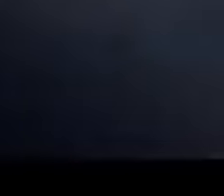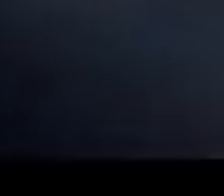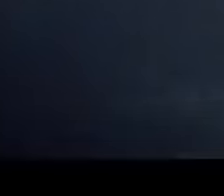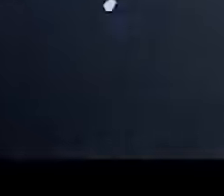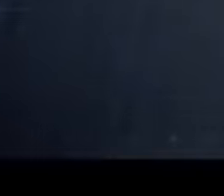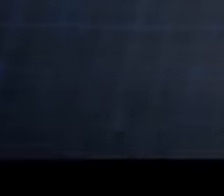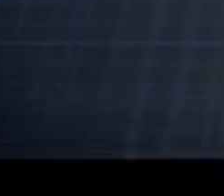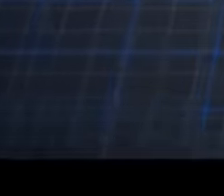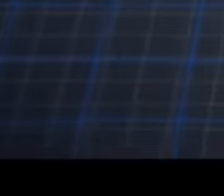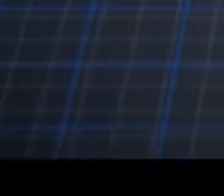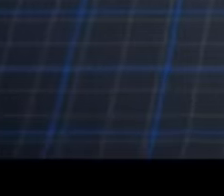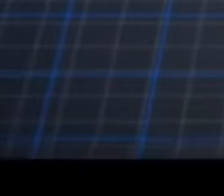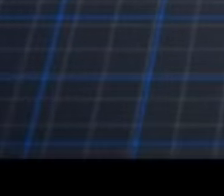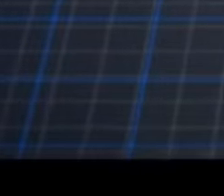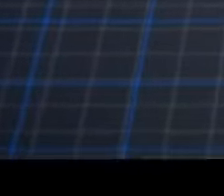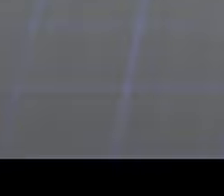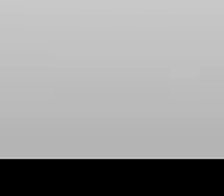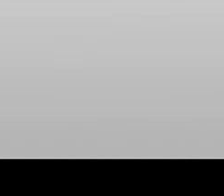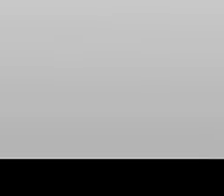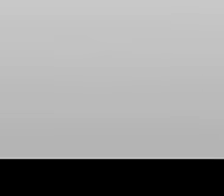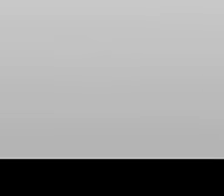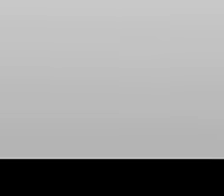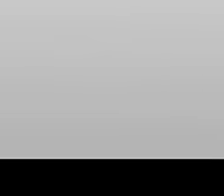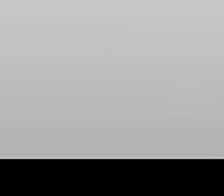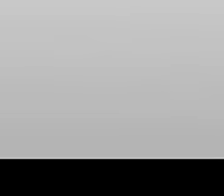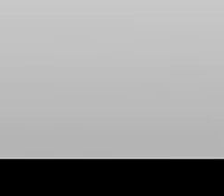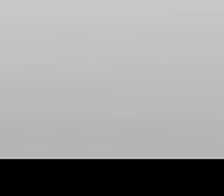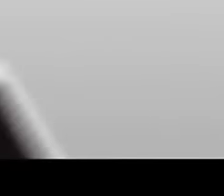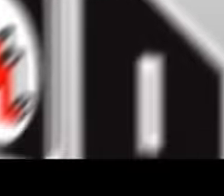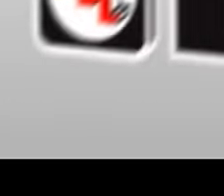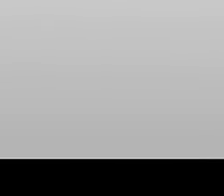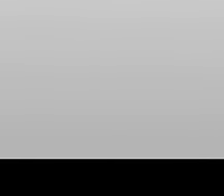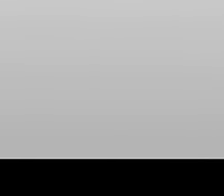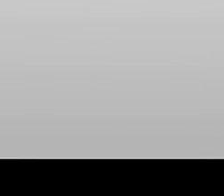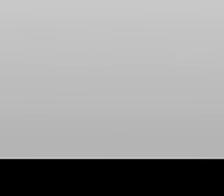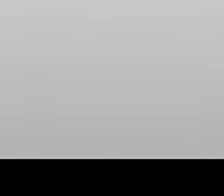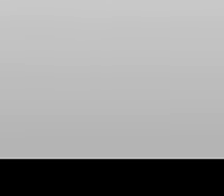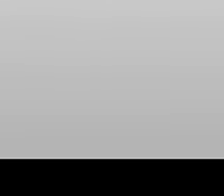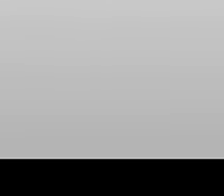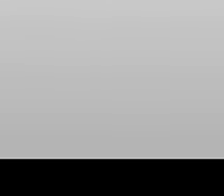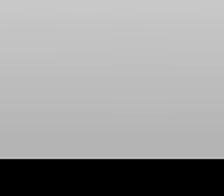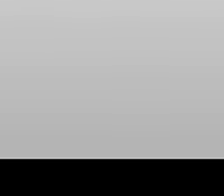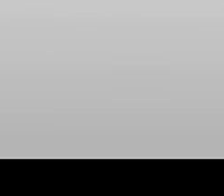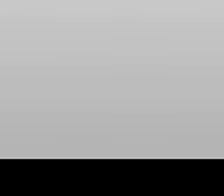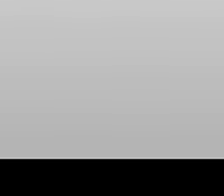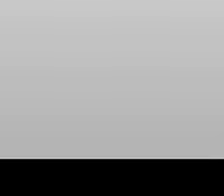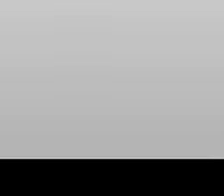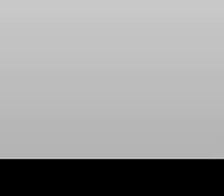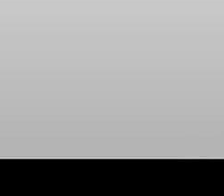building TNT. Bagwan Sings and Dan Steele, building value every day.